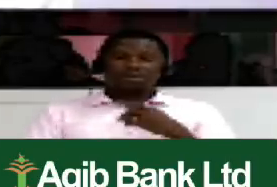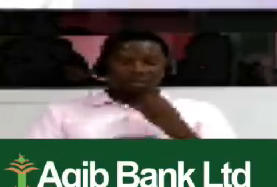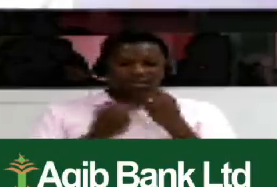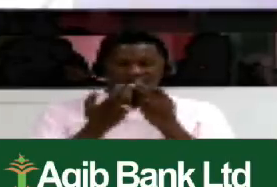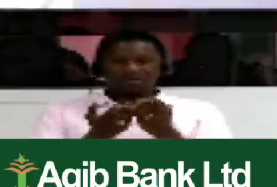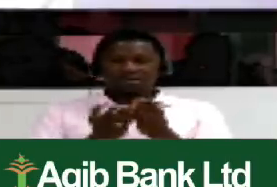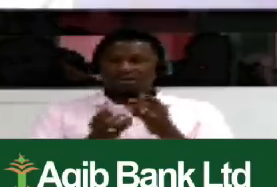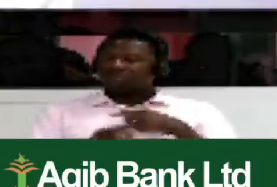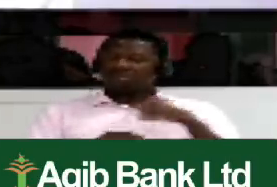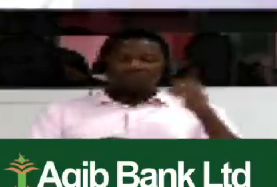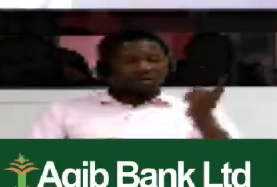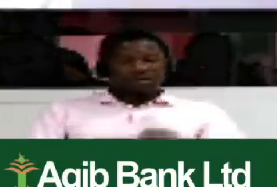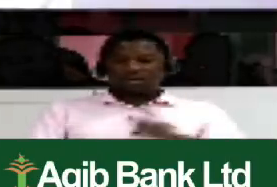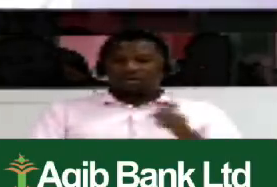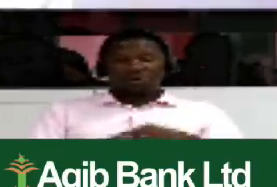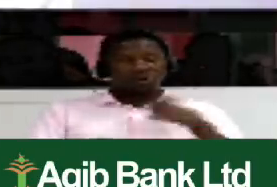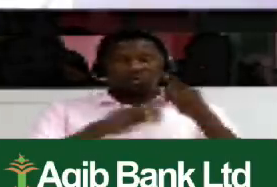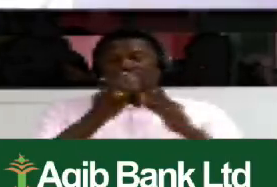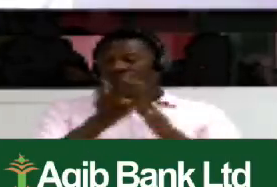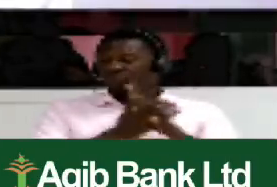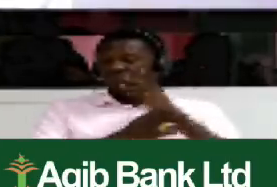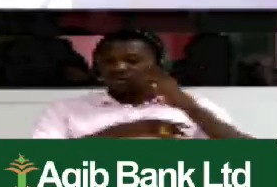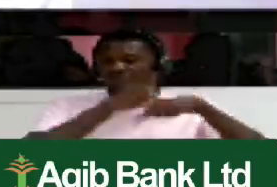were being beaten all throughout.